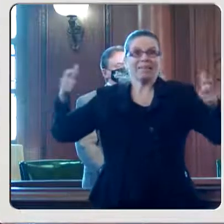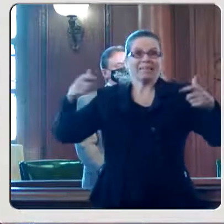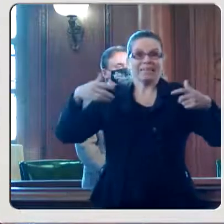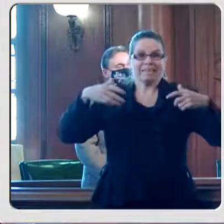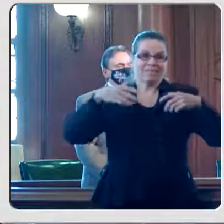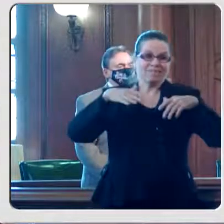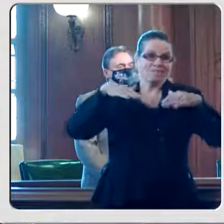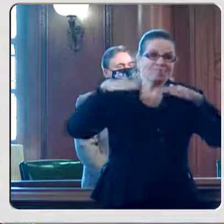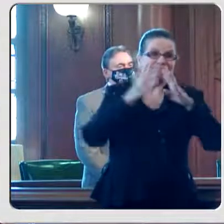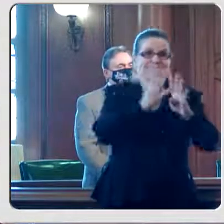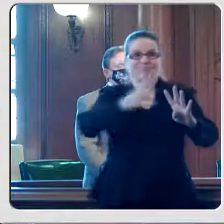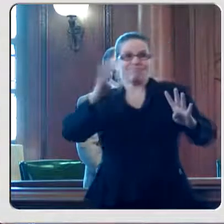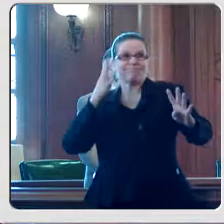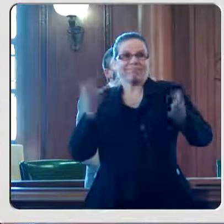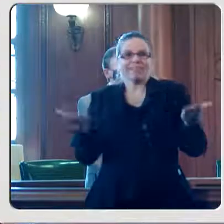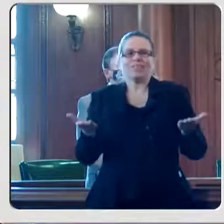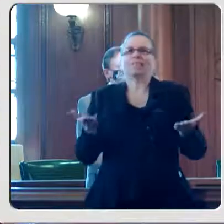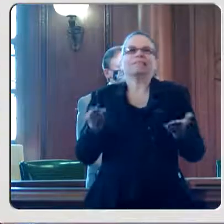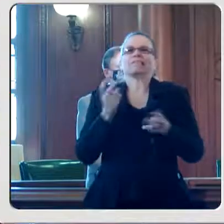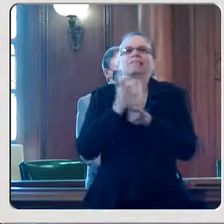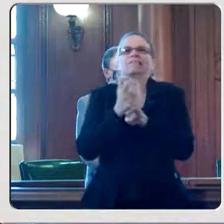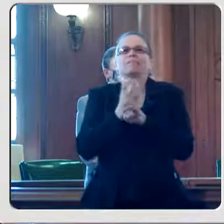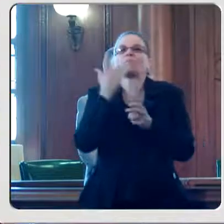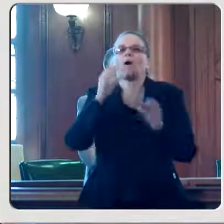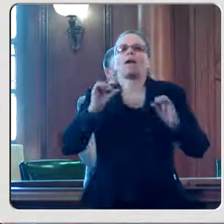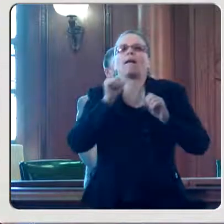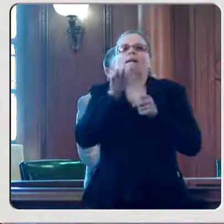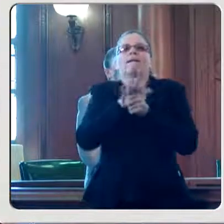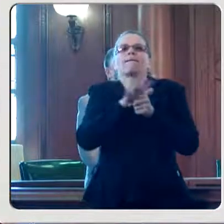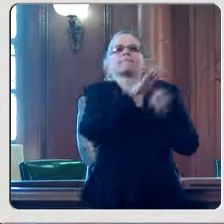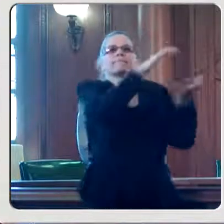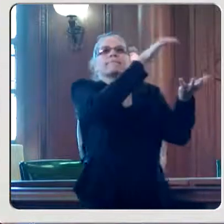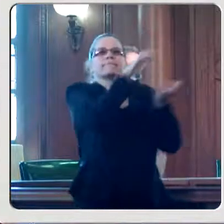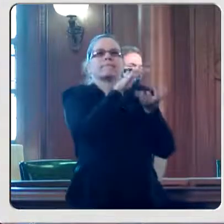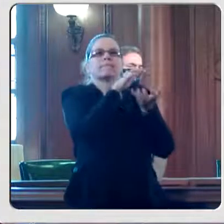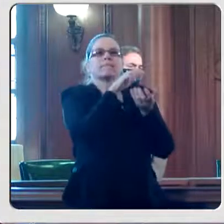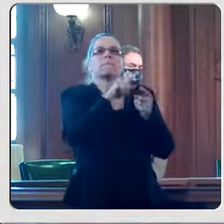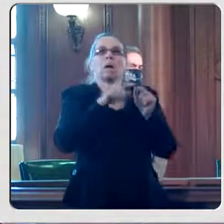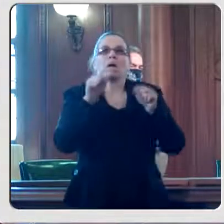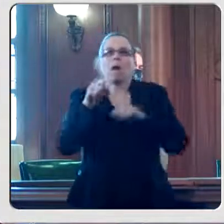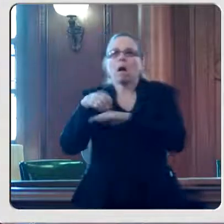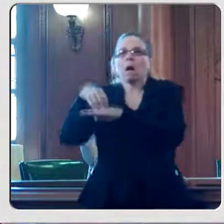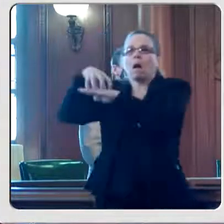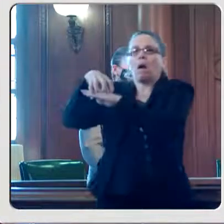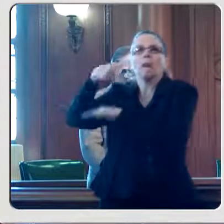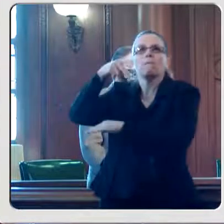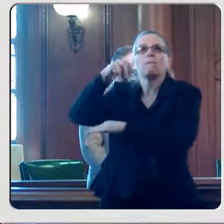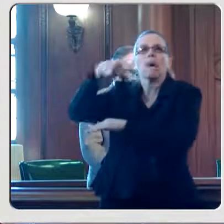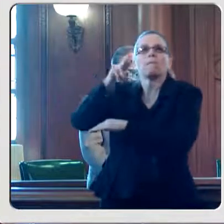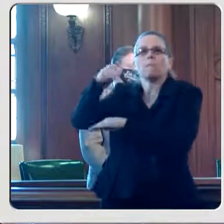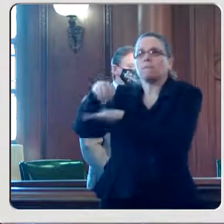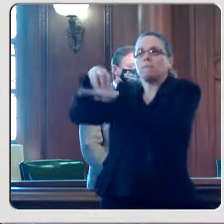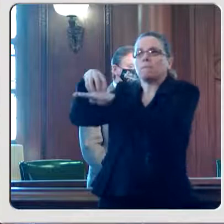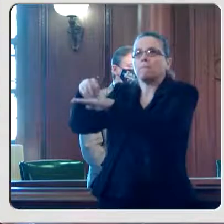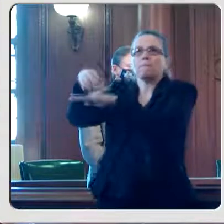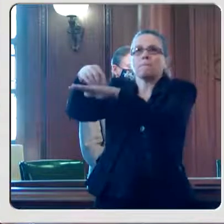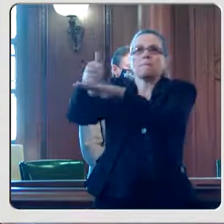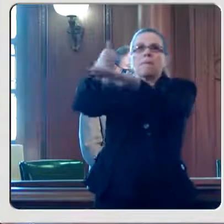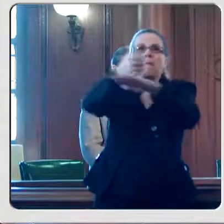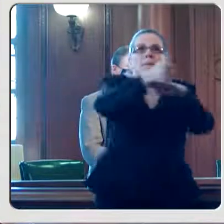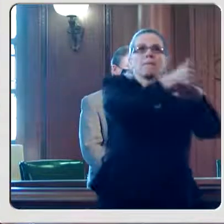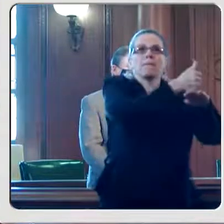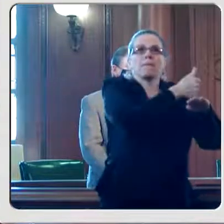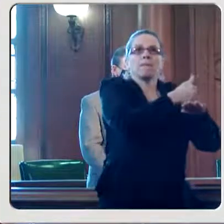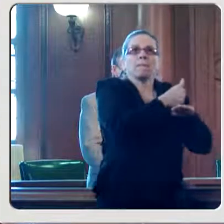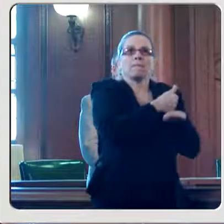rotating basis, we can reach neighborhoods along with our health centers. And so we